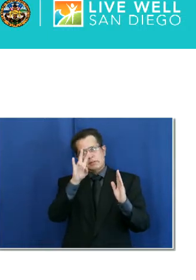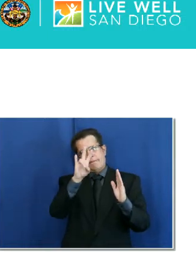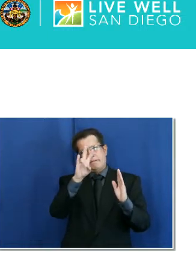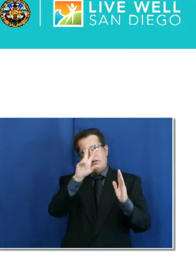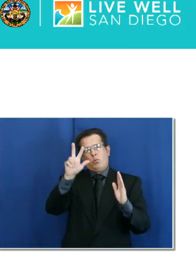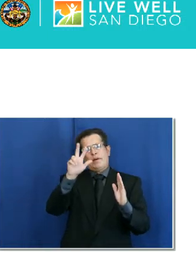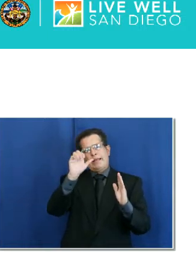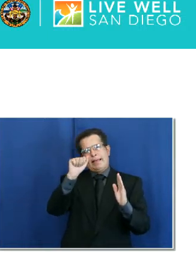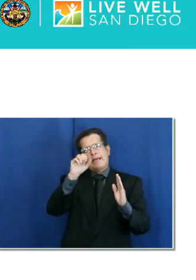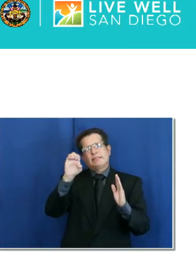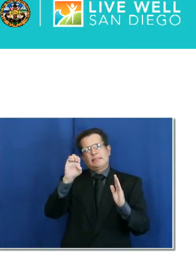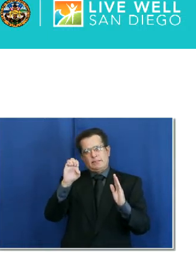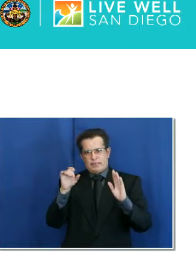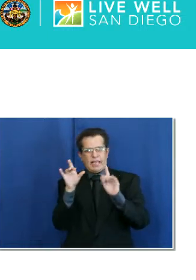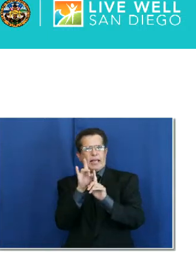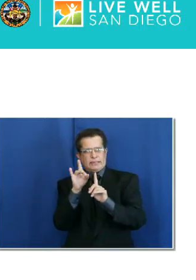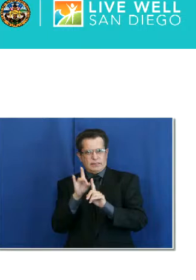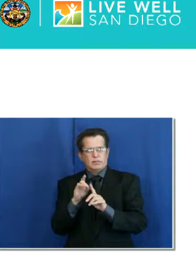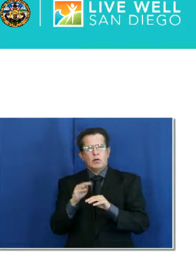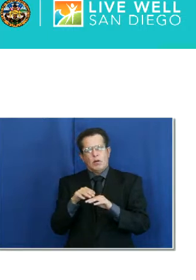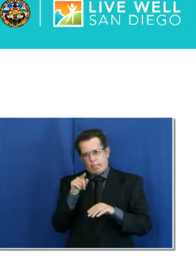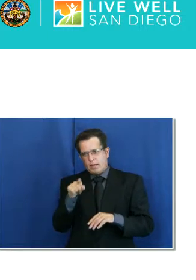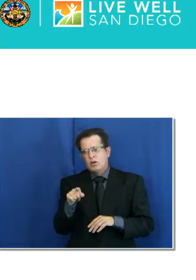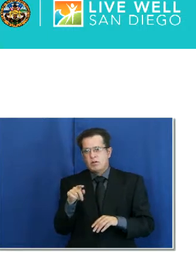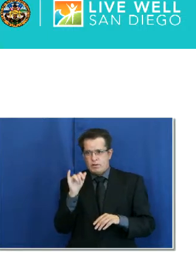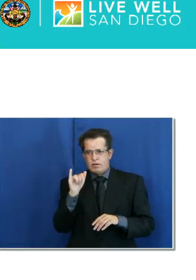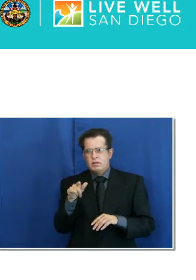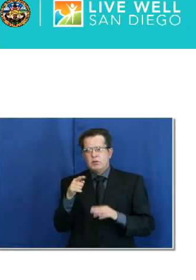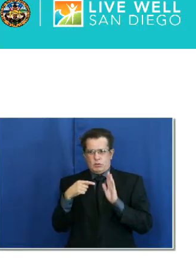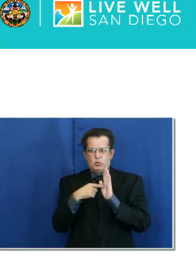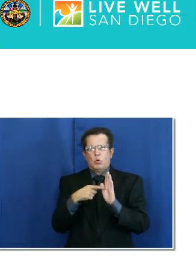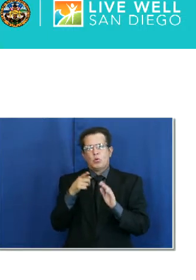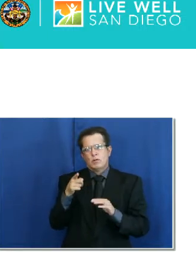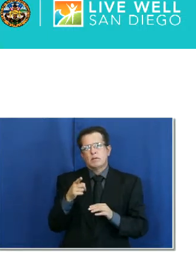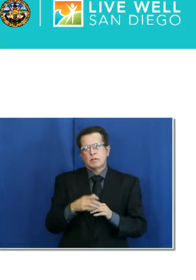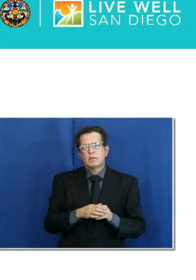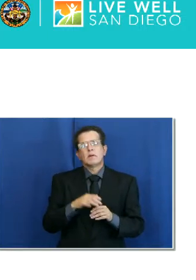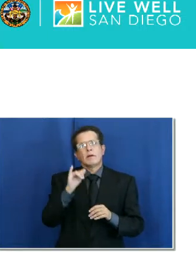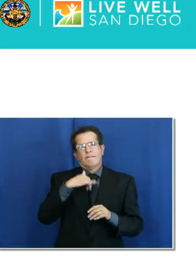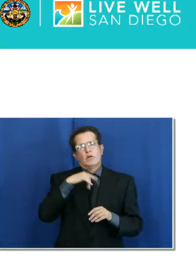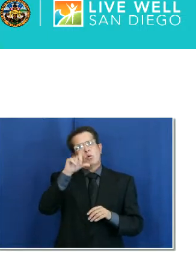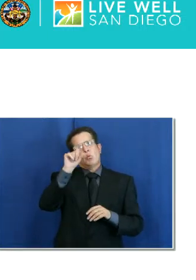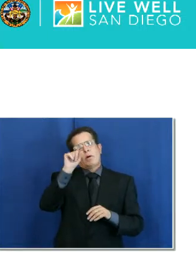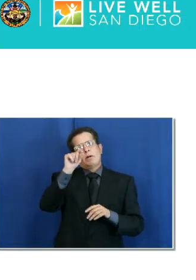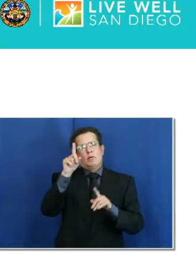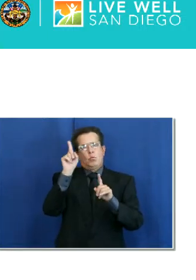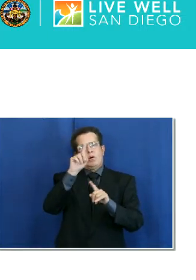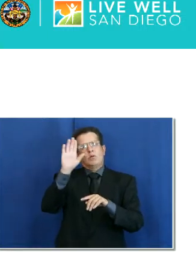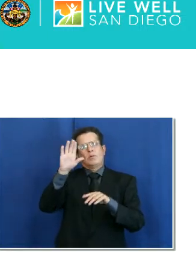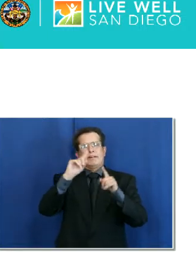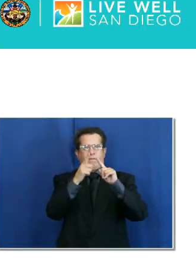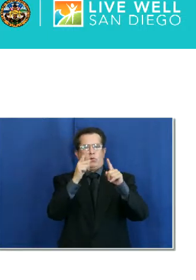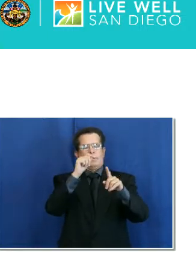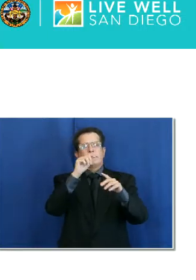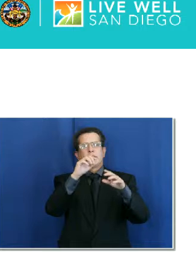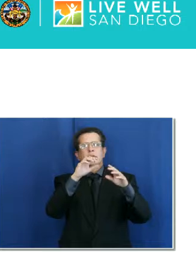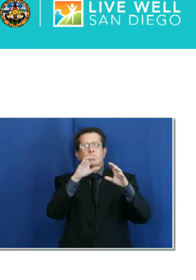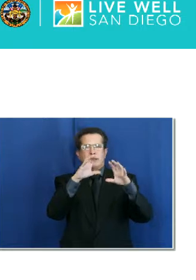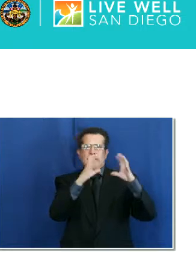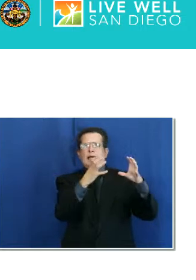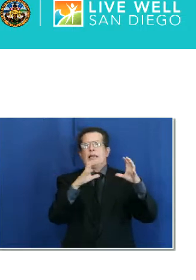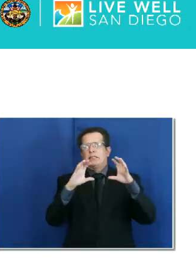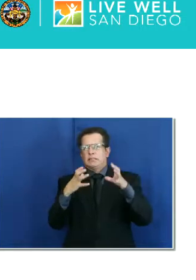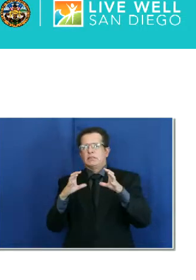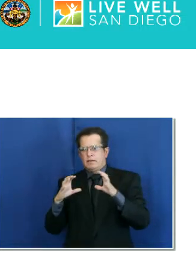73 cases. Overall, shown here in the next slide are the 20 outbreaks by settings.